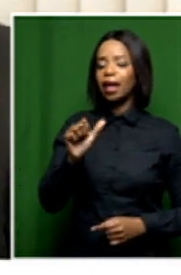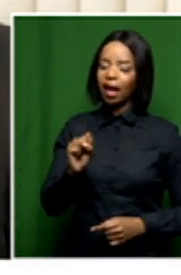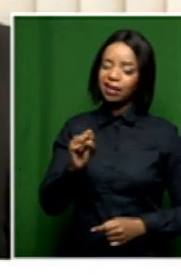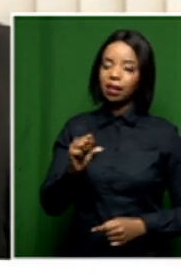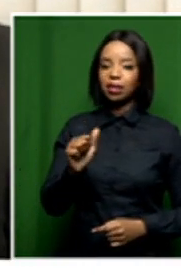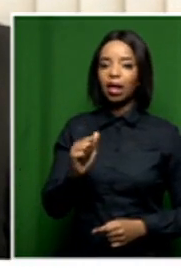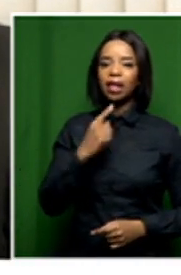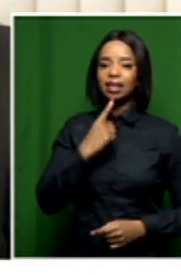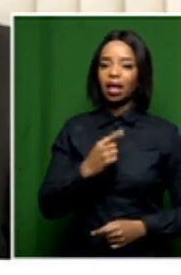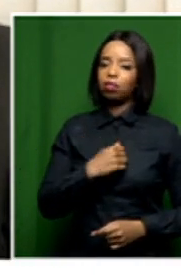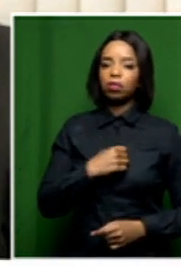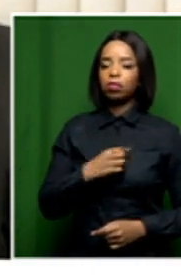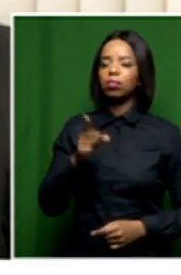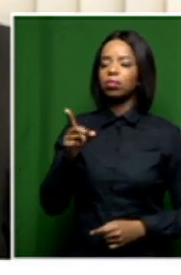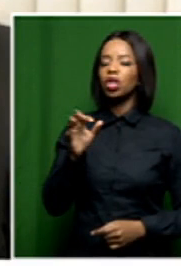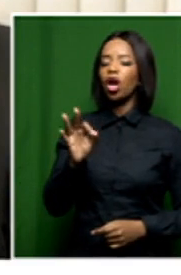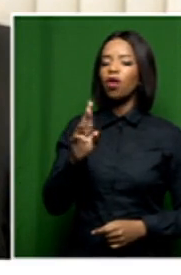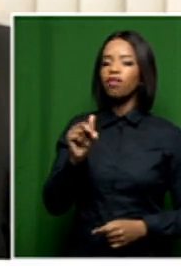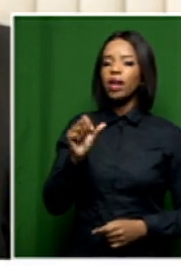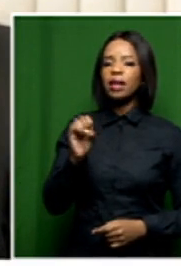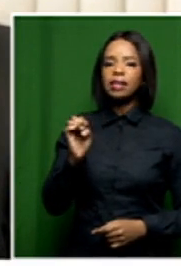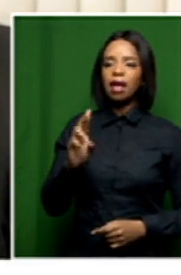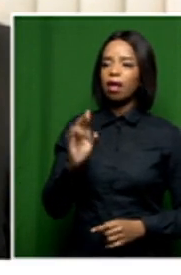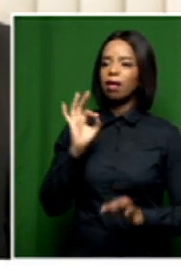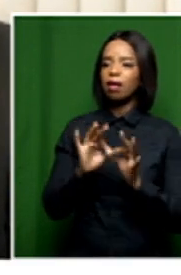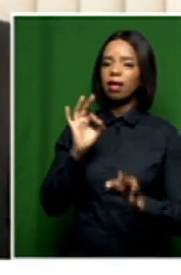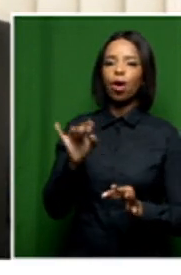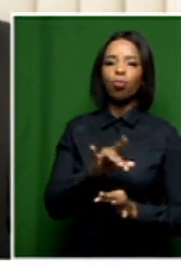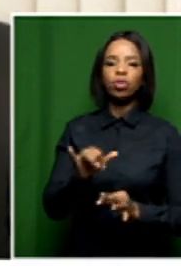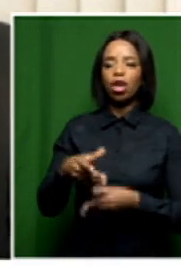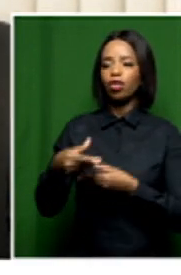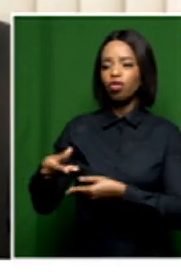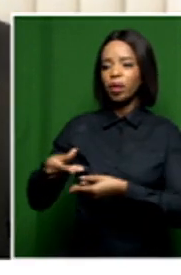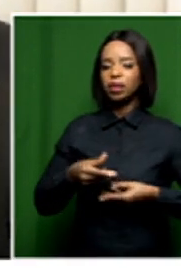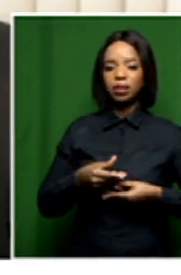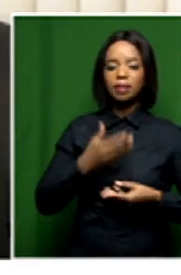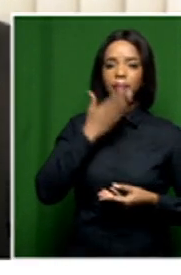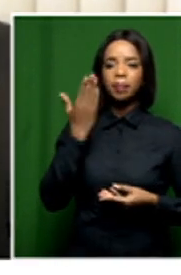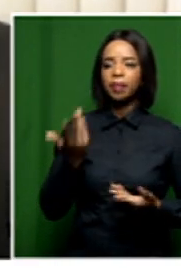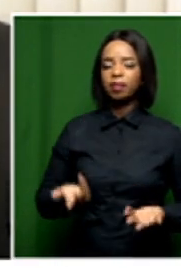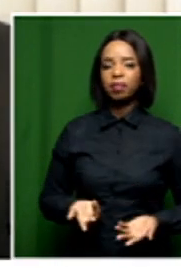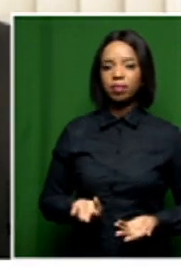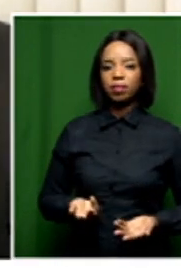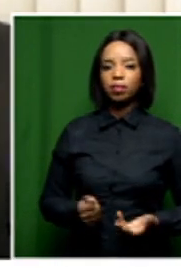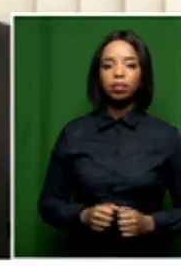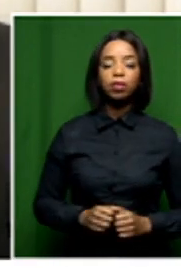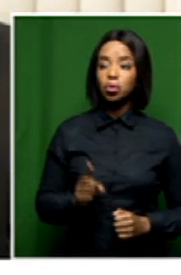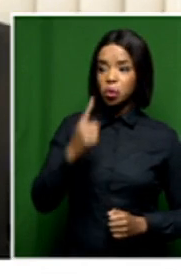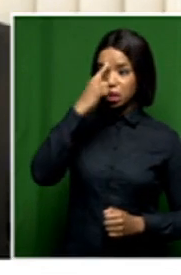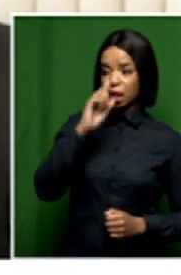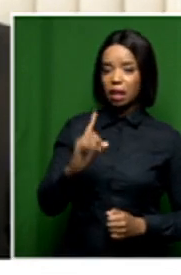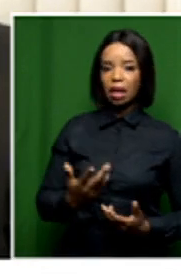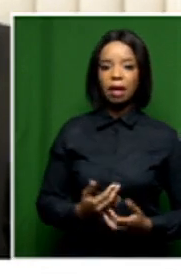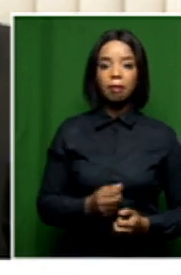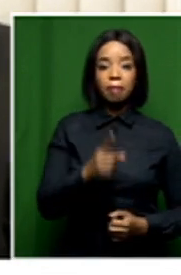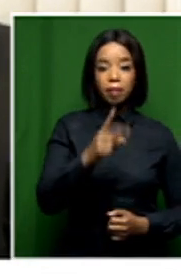documents he actually wanted. So what do you make of all of this? We must remember that there are a set of rules that govern how